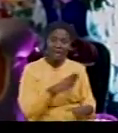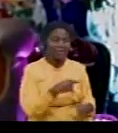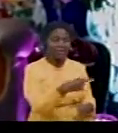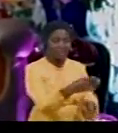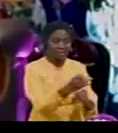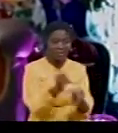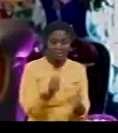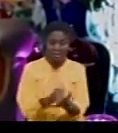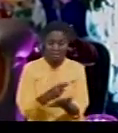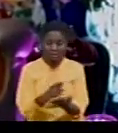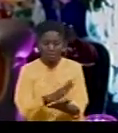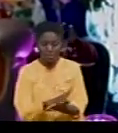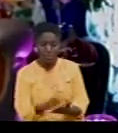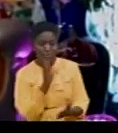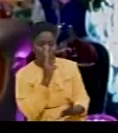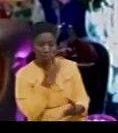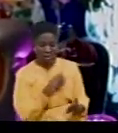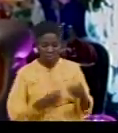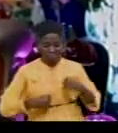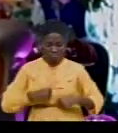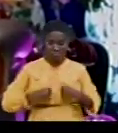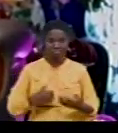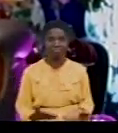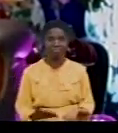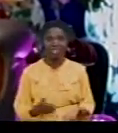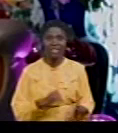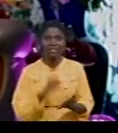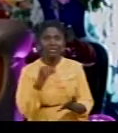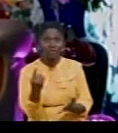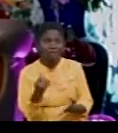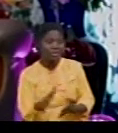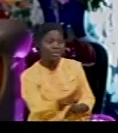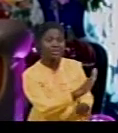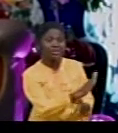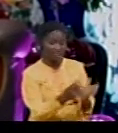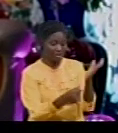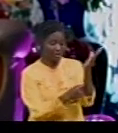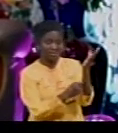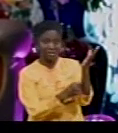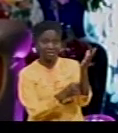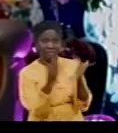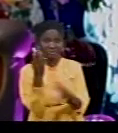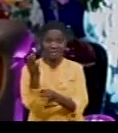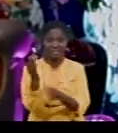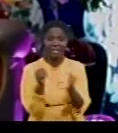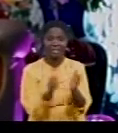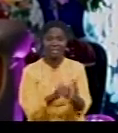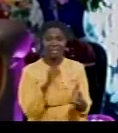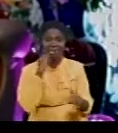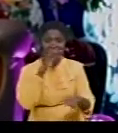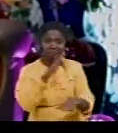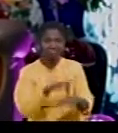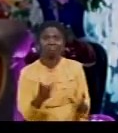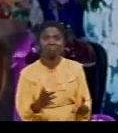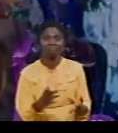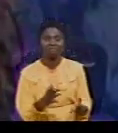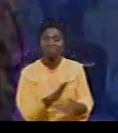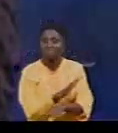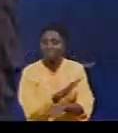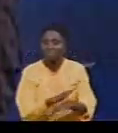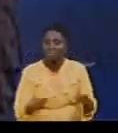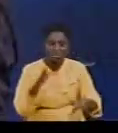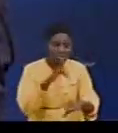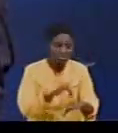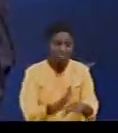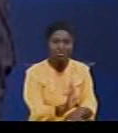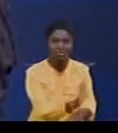and the bath. It's only their skin that was affected. It didn't affect their heart,